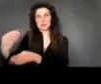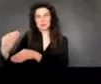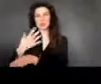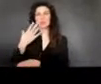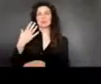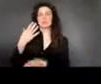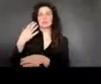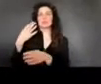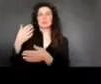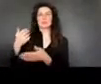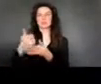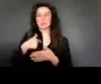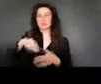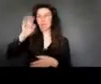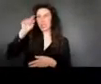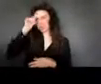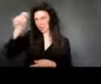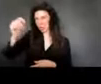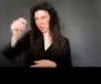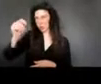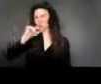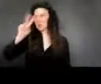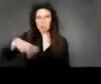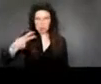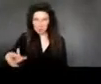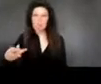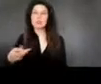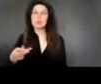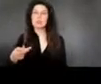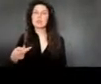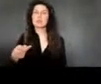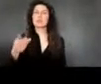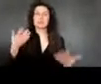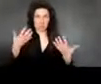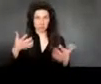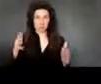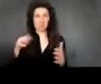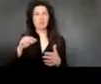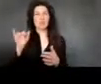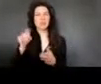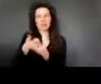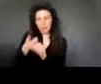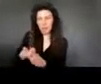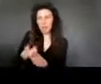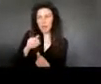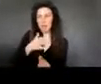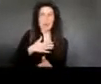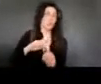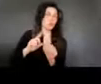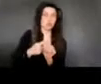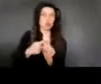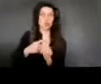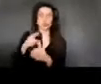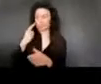delimit the type of questions that could be asked of it, and more go off that initial encounter and the questions that were raised in that moment.